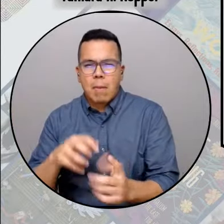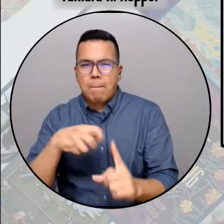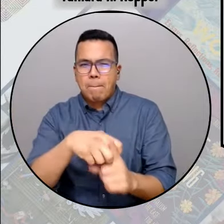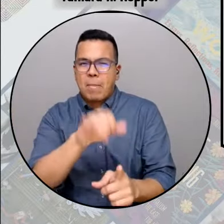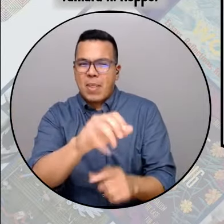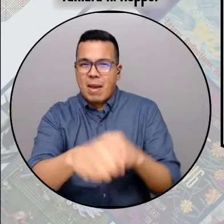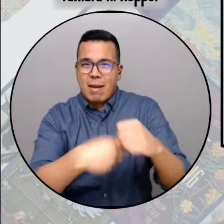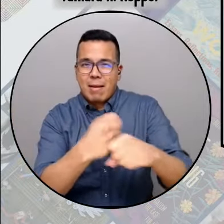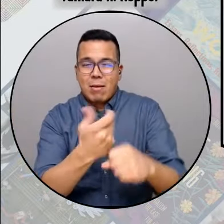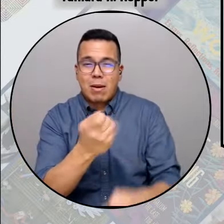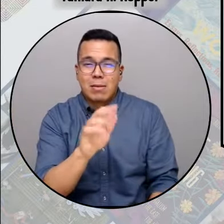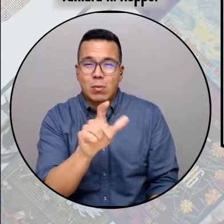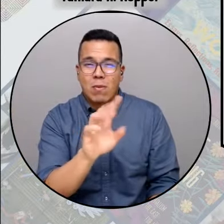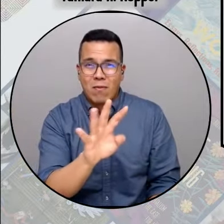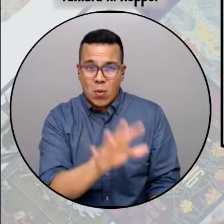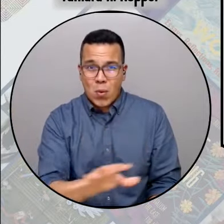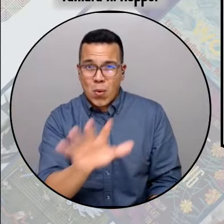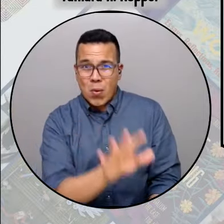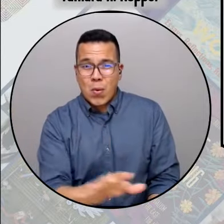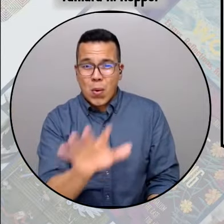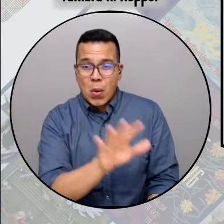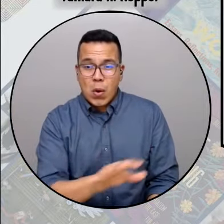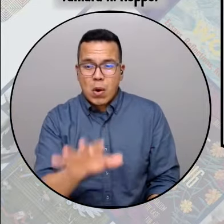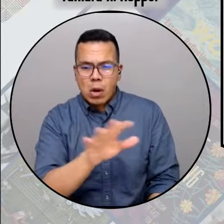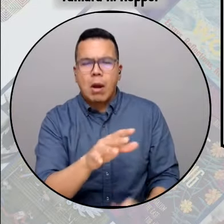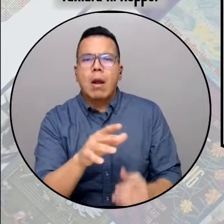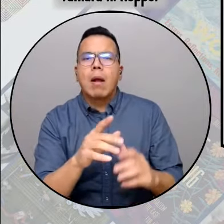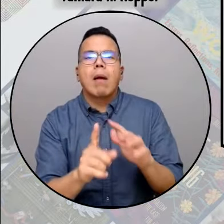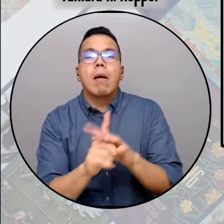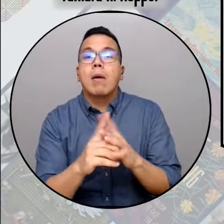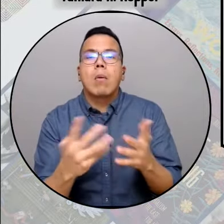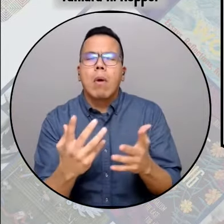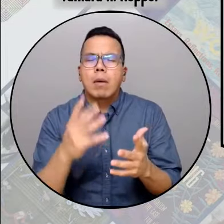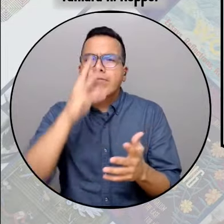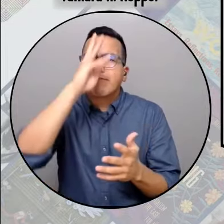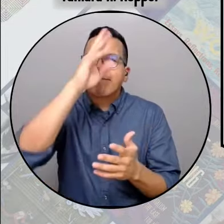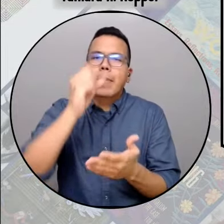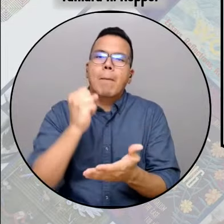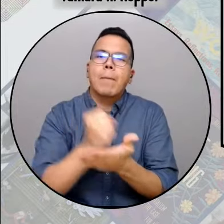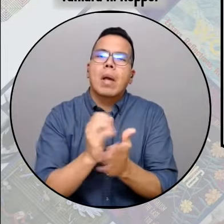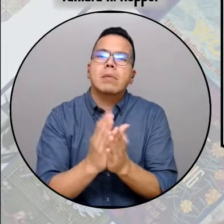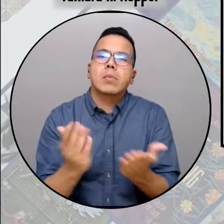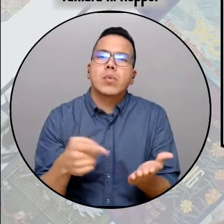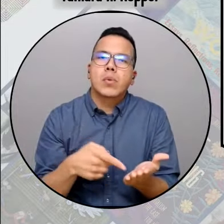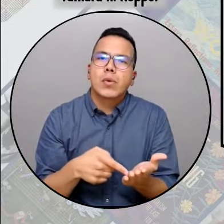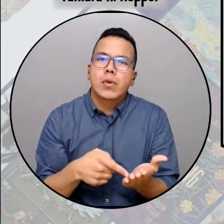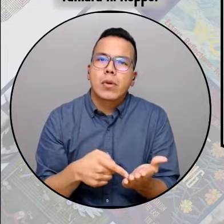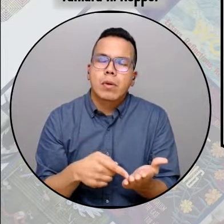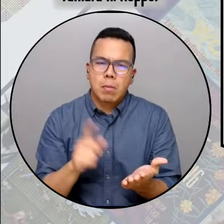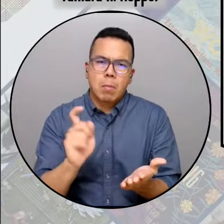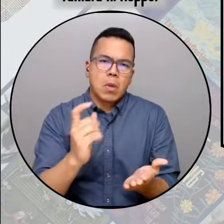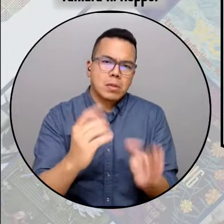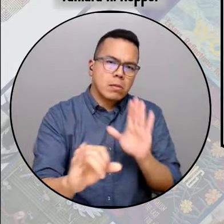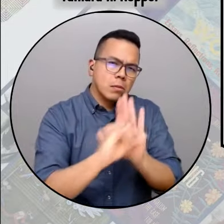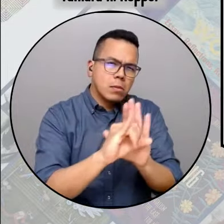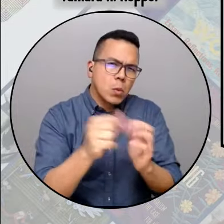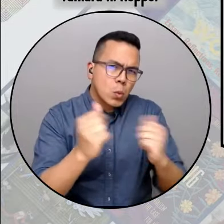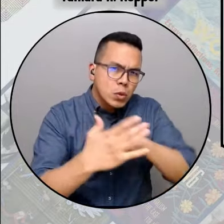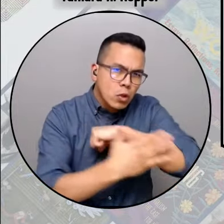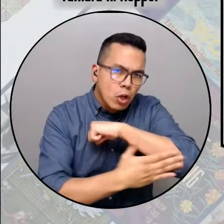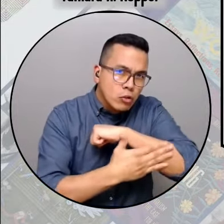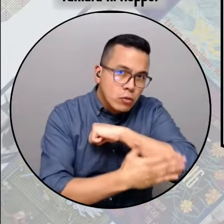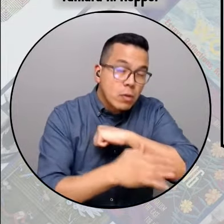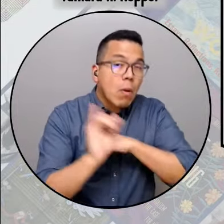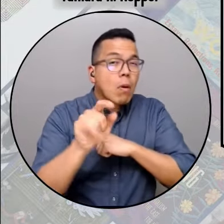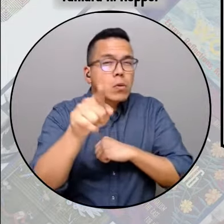of, you know, things like the invention of the passport, and wanting to kind of know not only what nation are you from, but what nations have you been